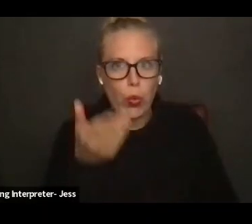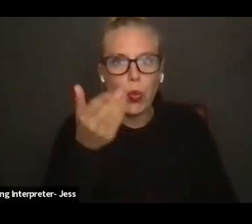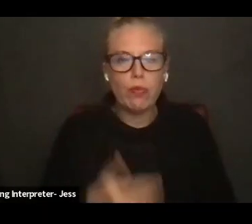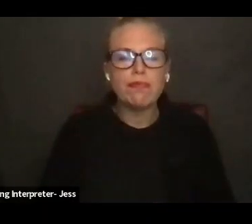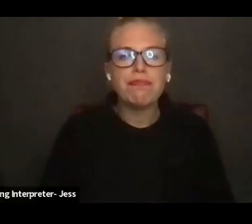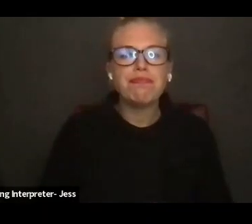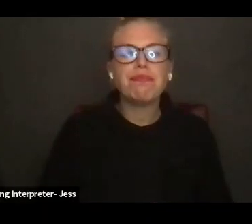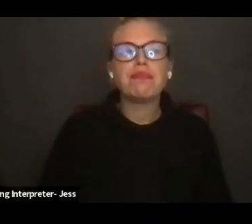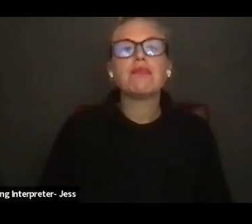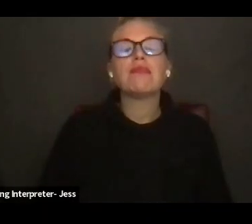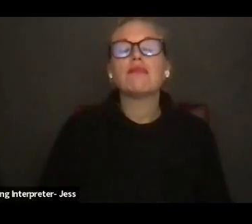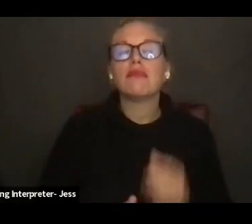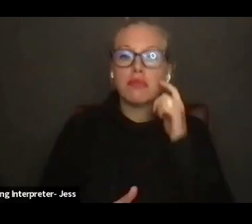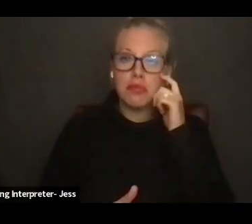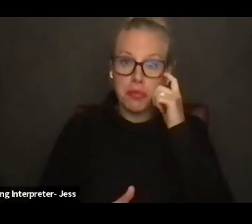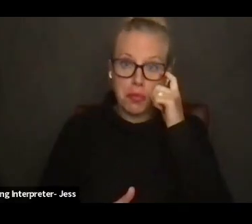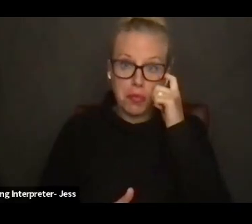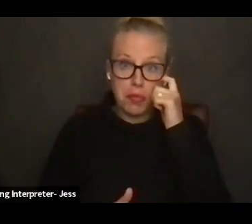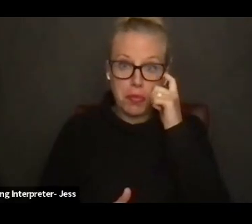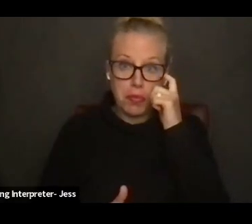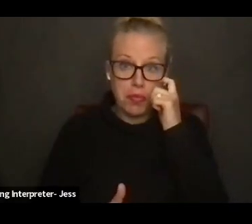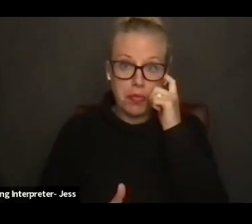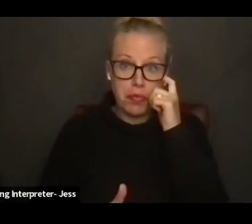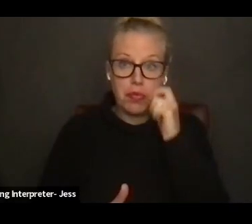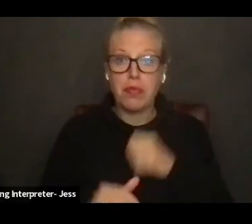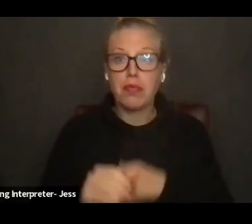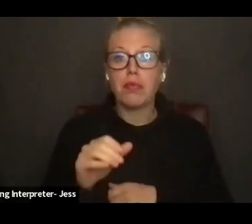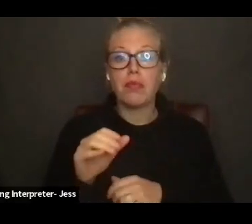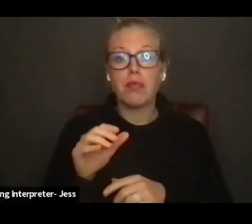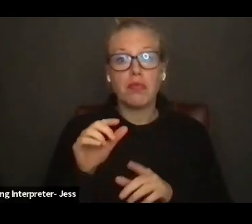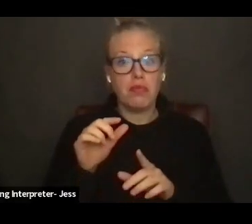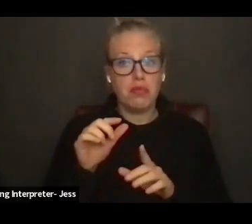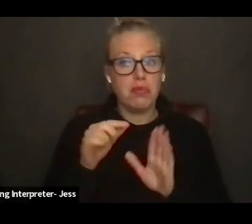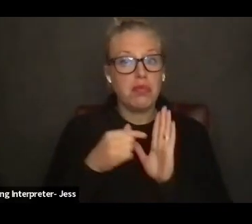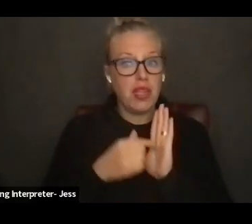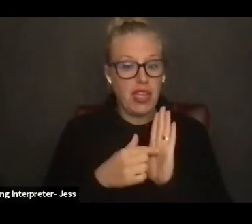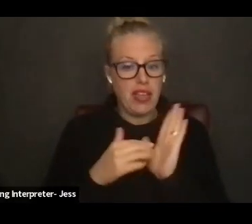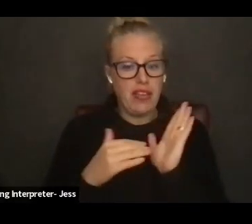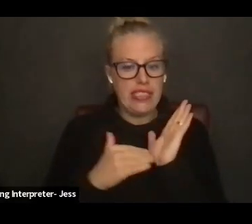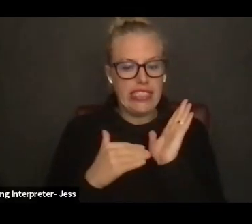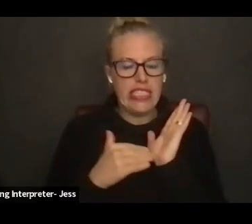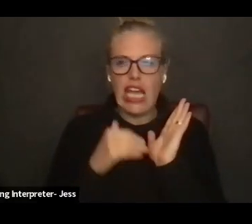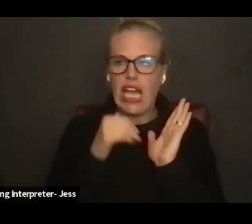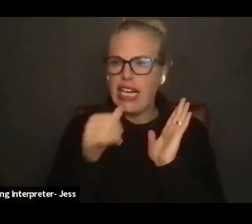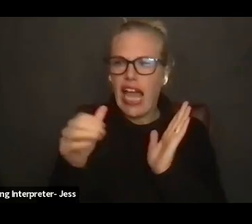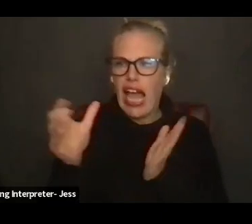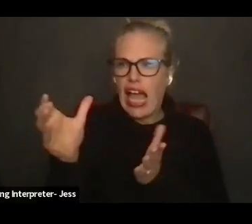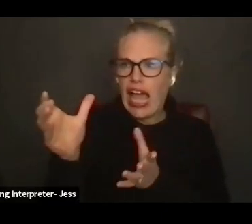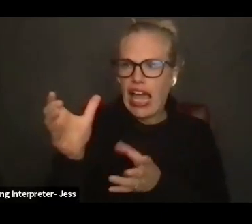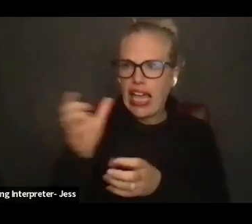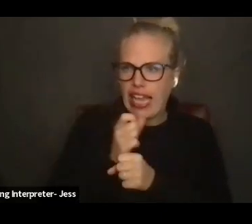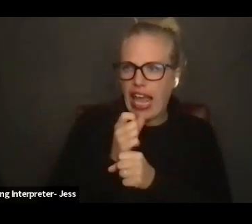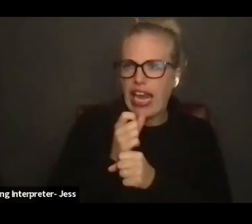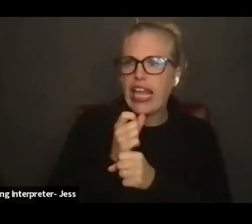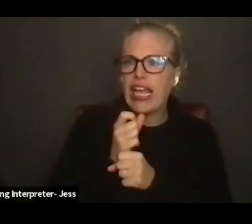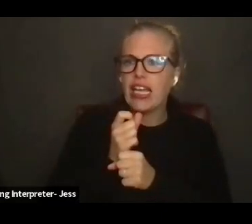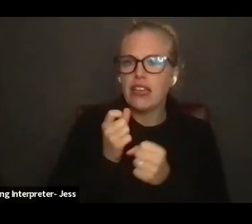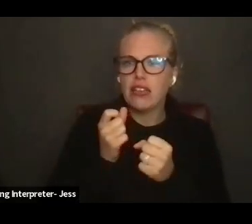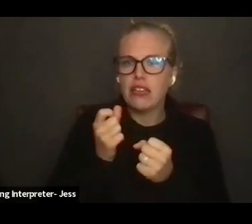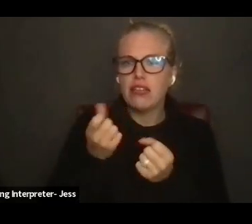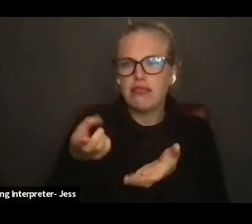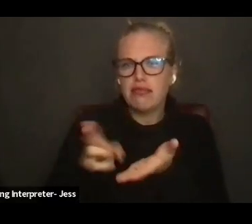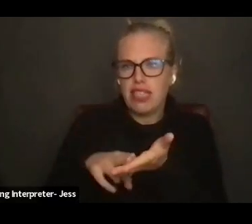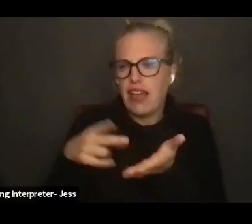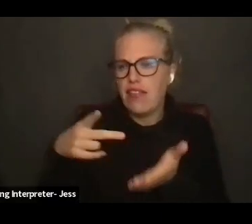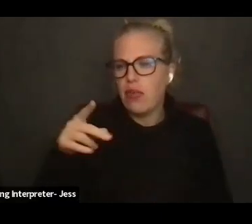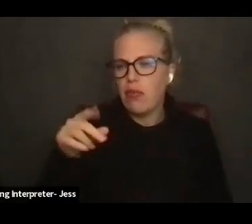The physician, if the physician isn't getting input from somebody to sign a post, they're probably not going